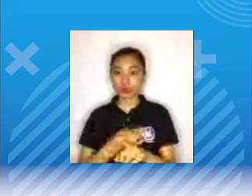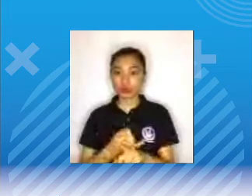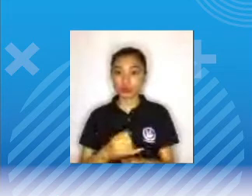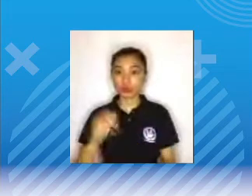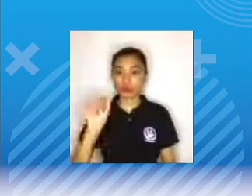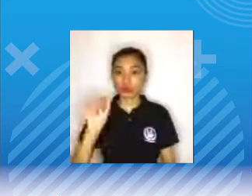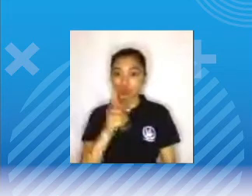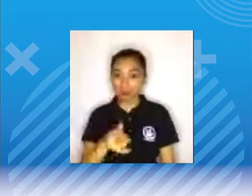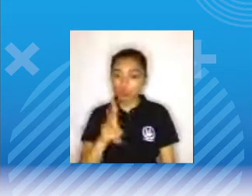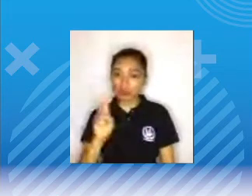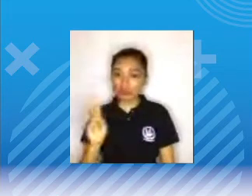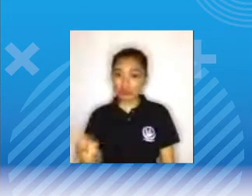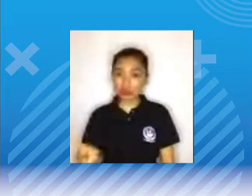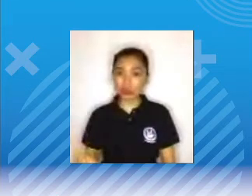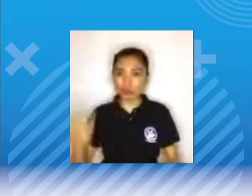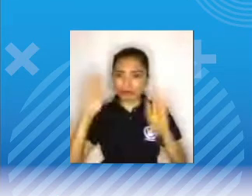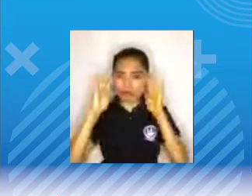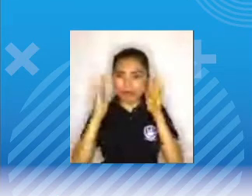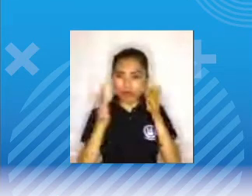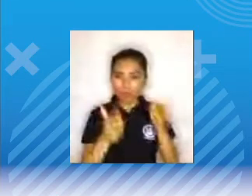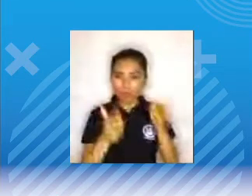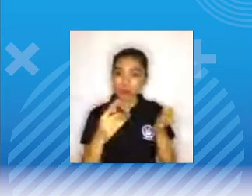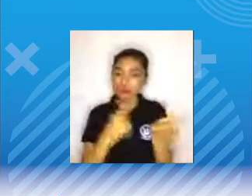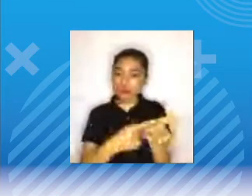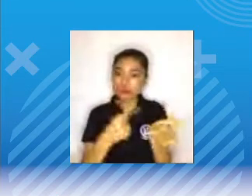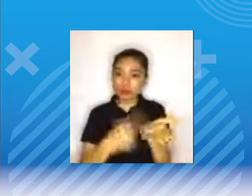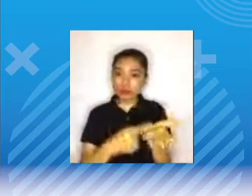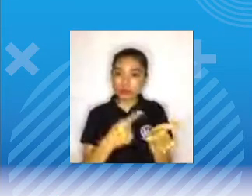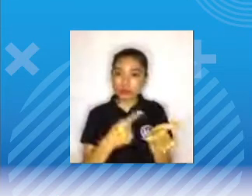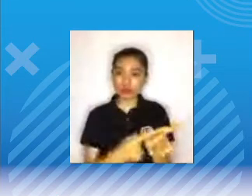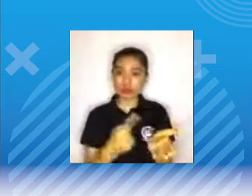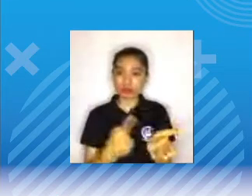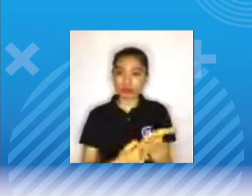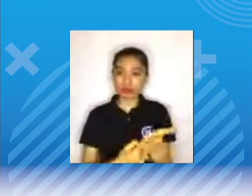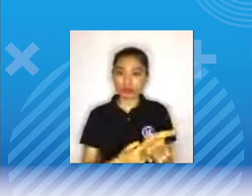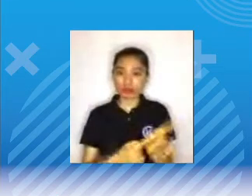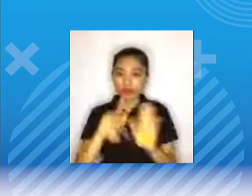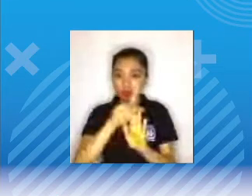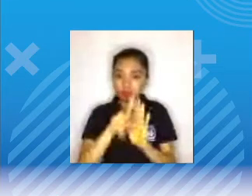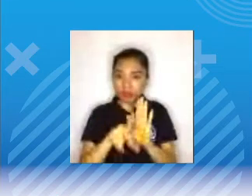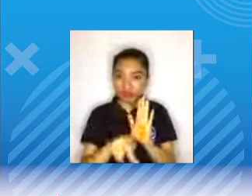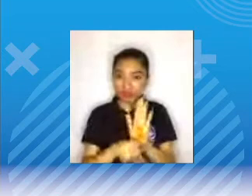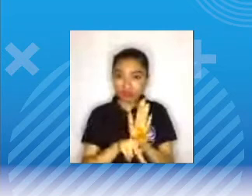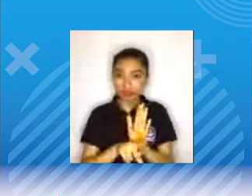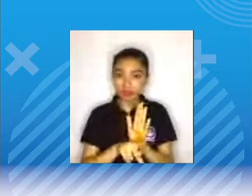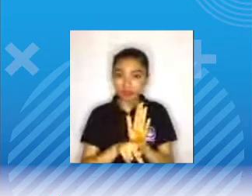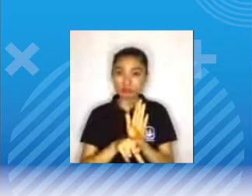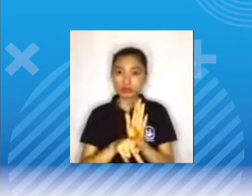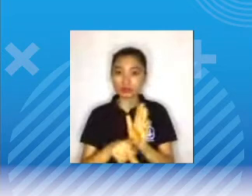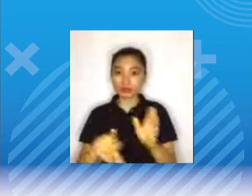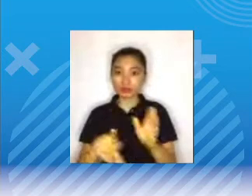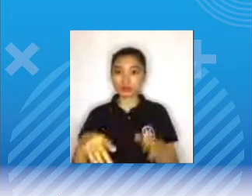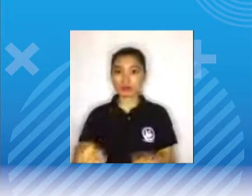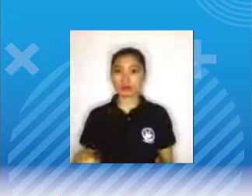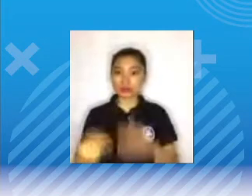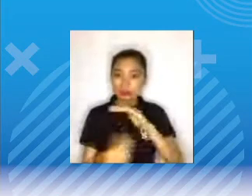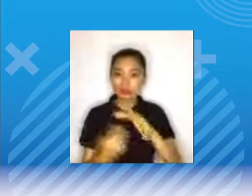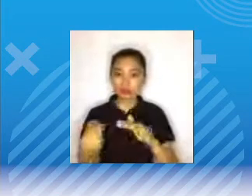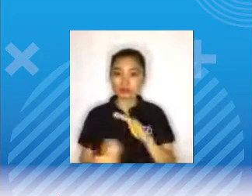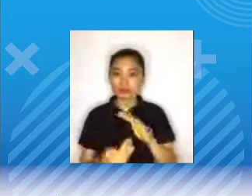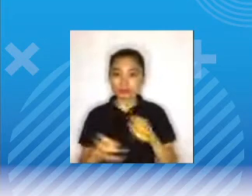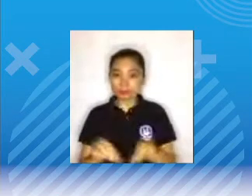discussions on the principle ensuring inclusive education. So we are exploring